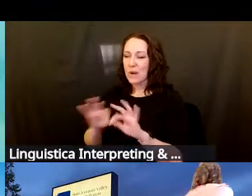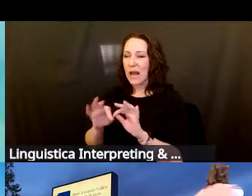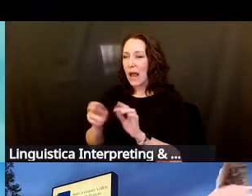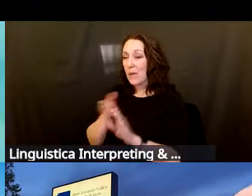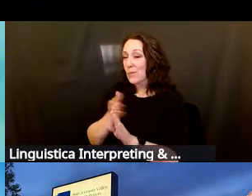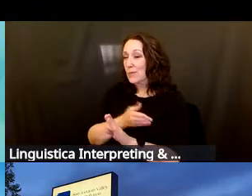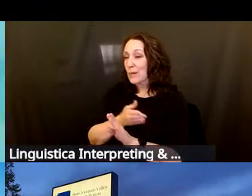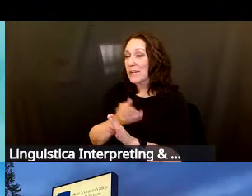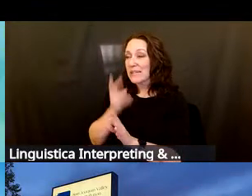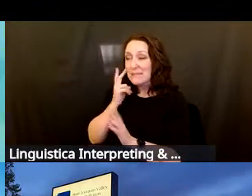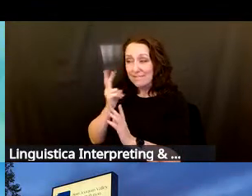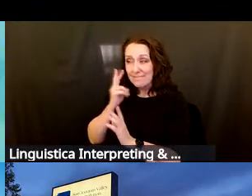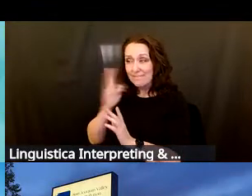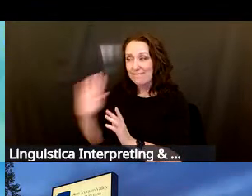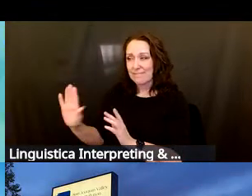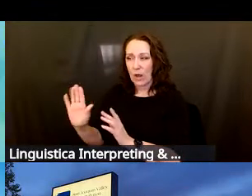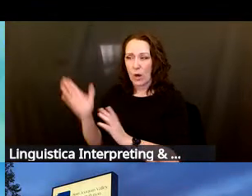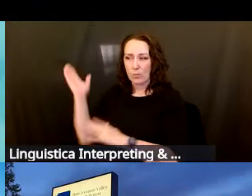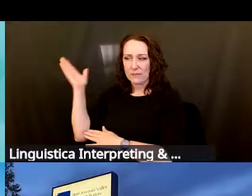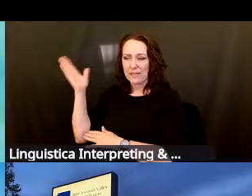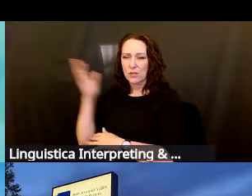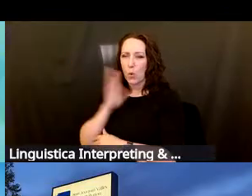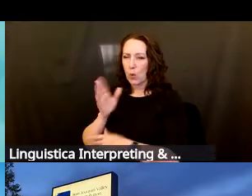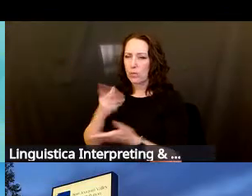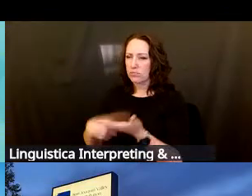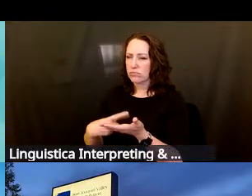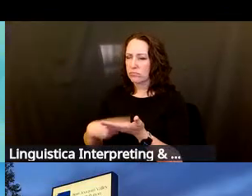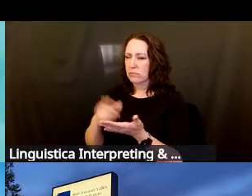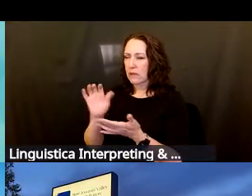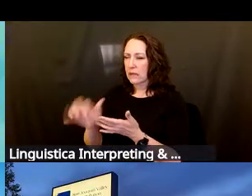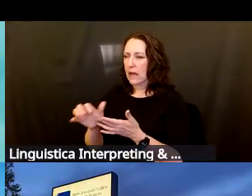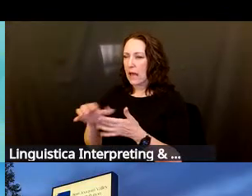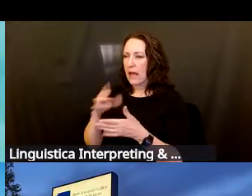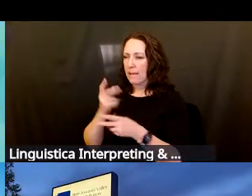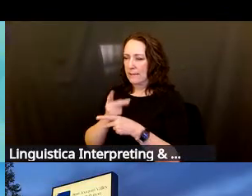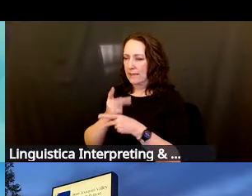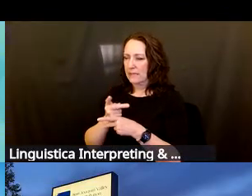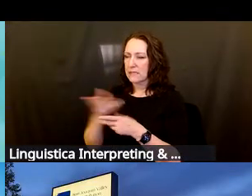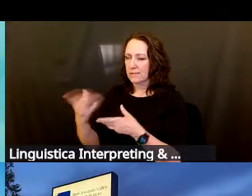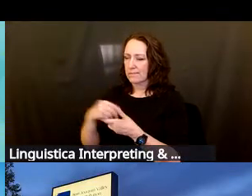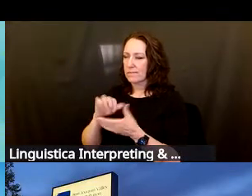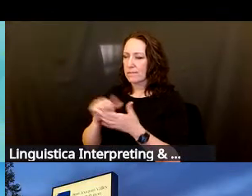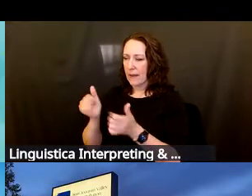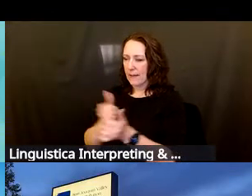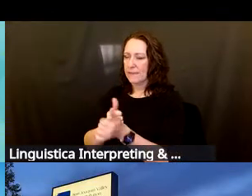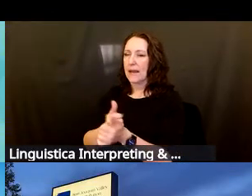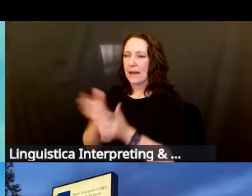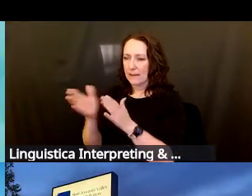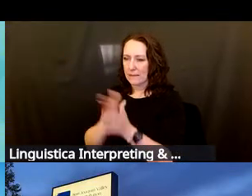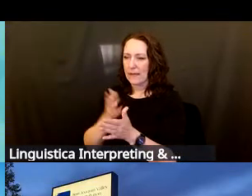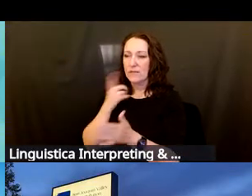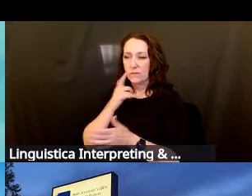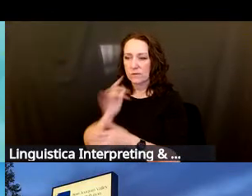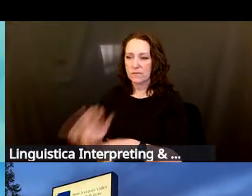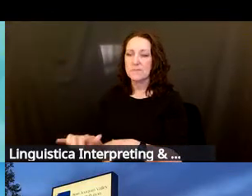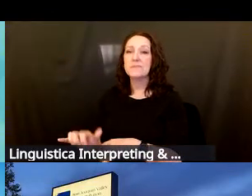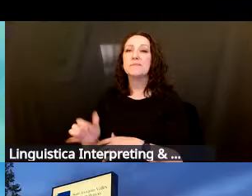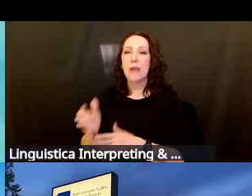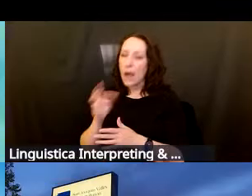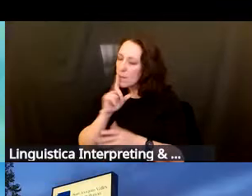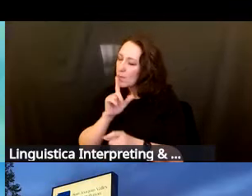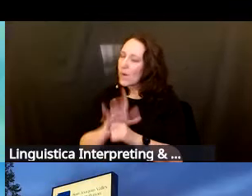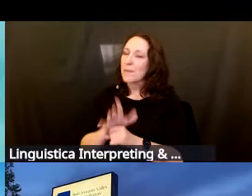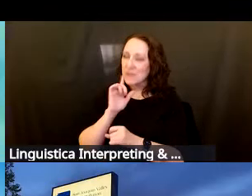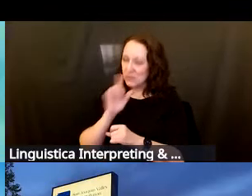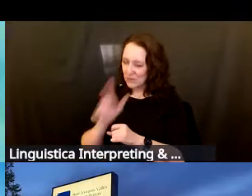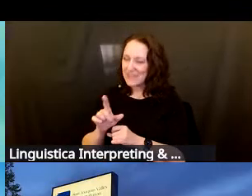their presentation. So they're going to talk a little bit about the maintenance too as part of their update and their plans for that. So I promise, Regina, we're going to get to